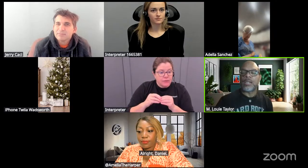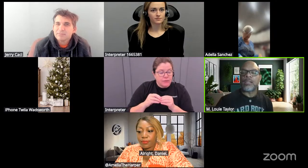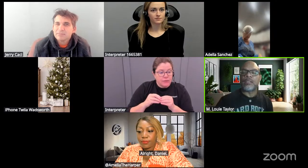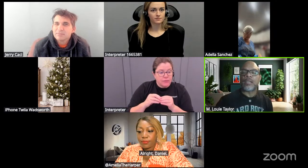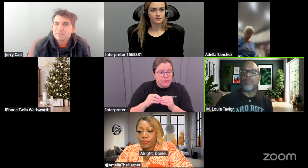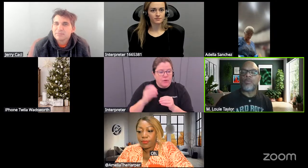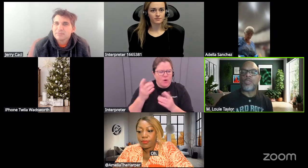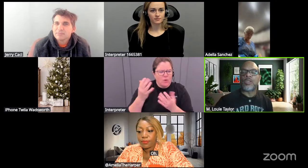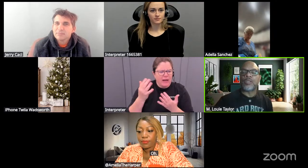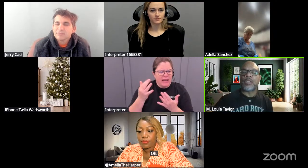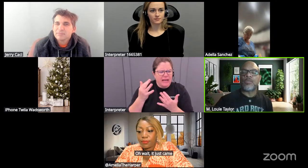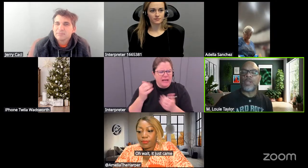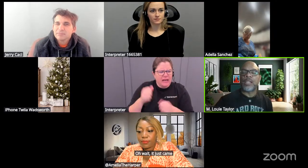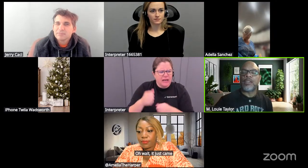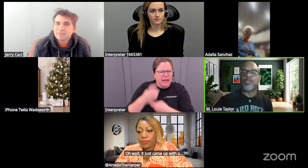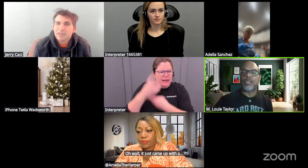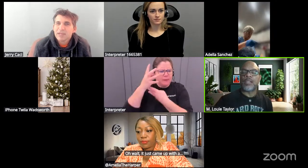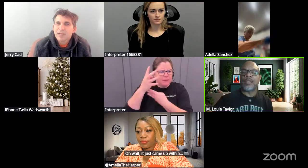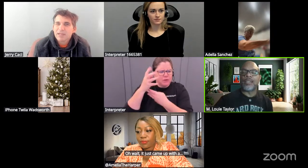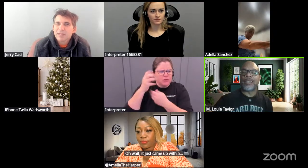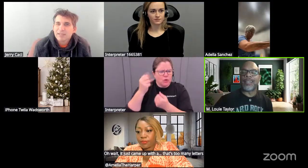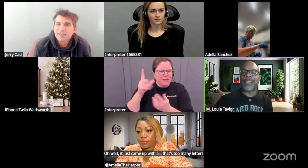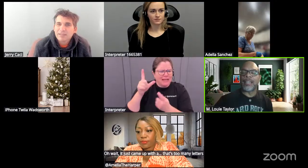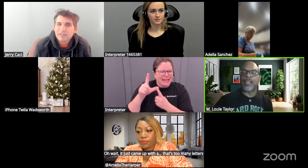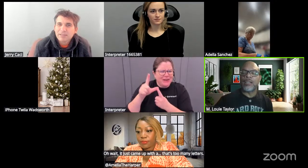Oh wait, it just came up with that's too many letters.